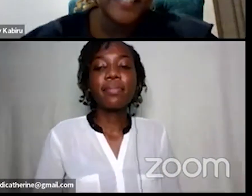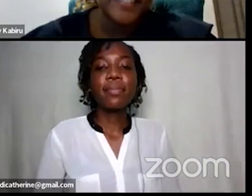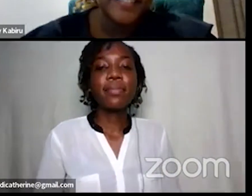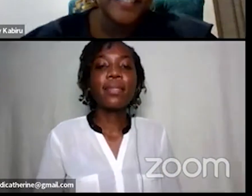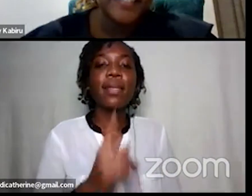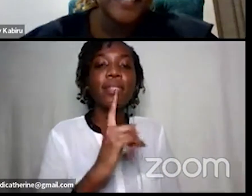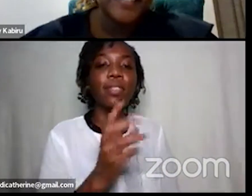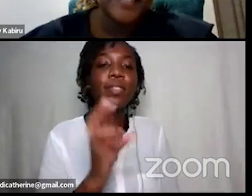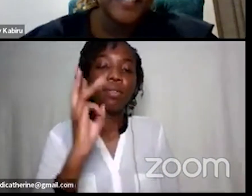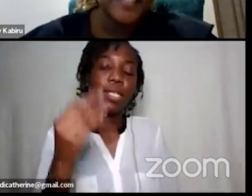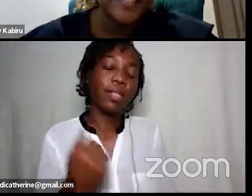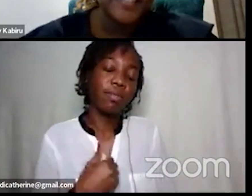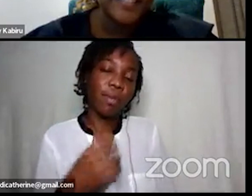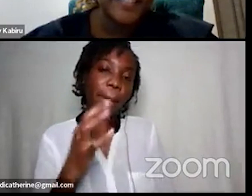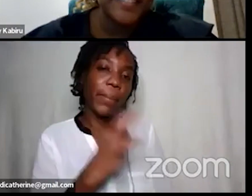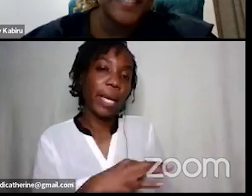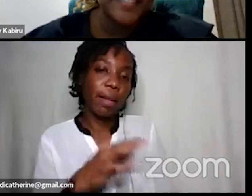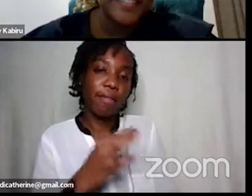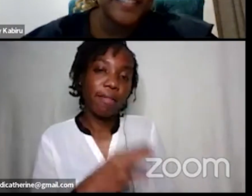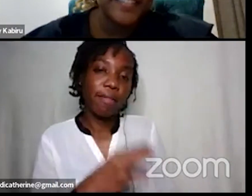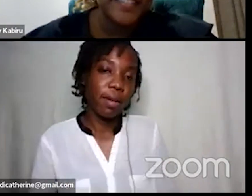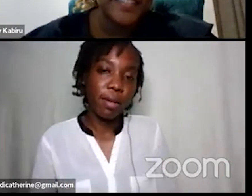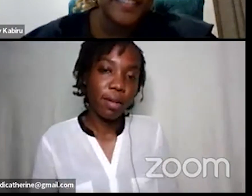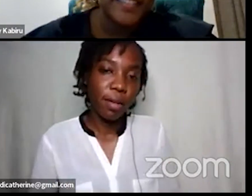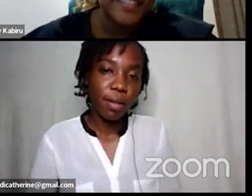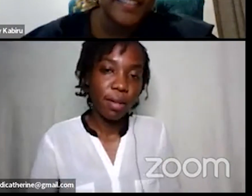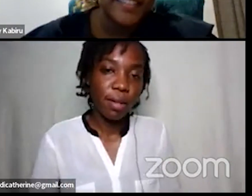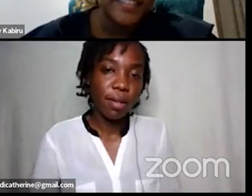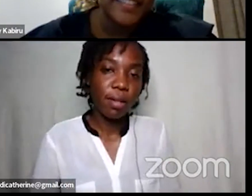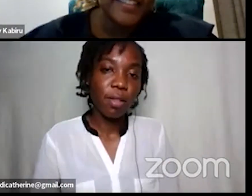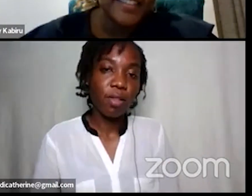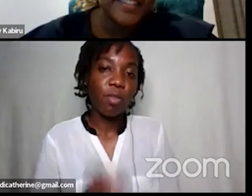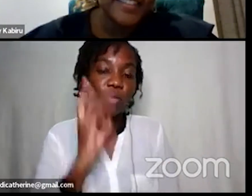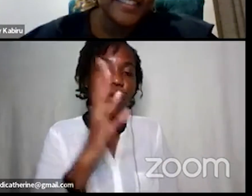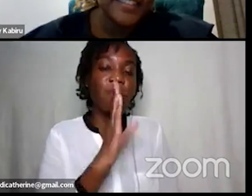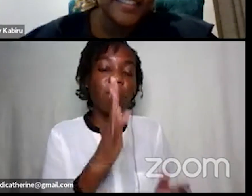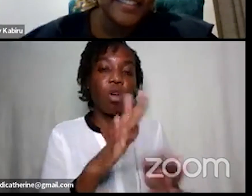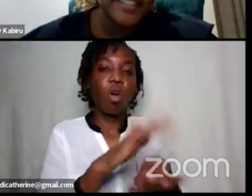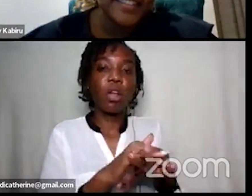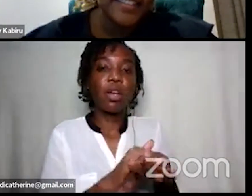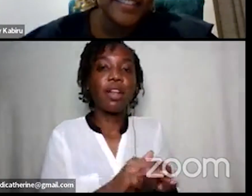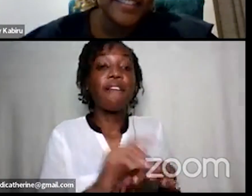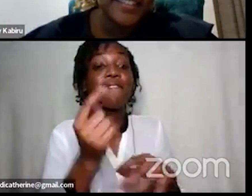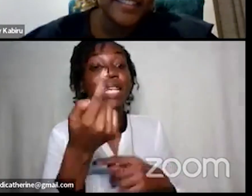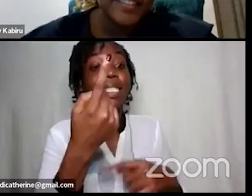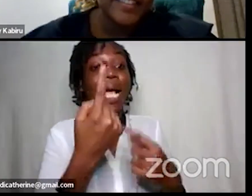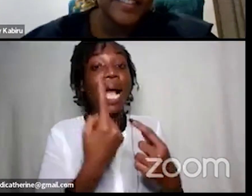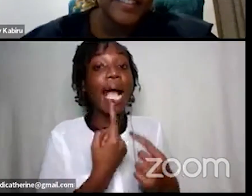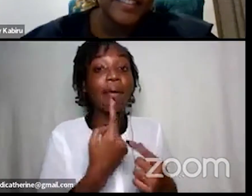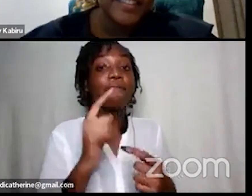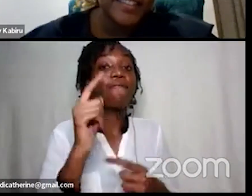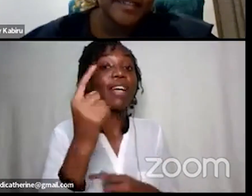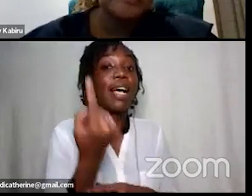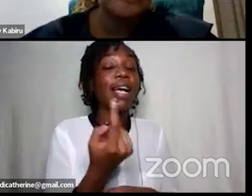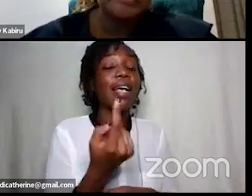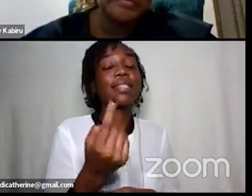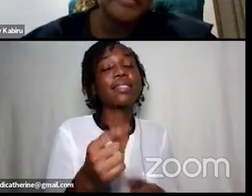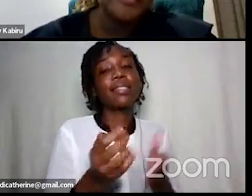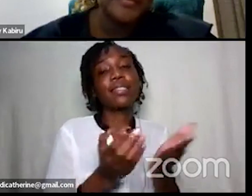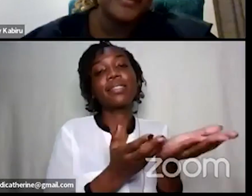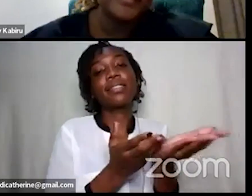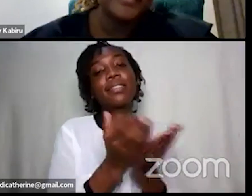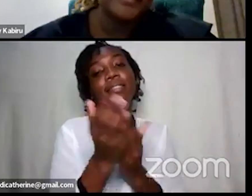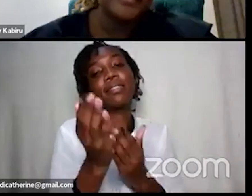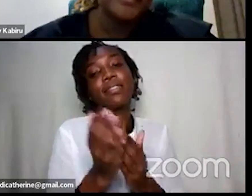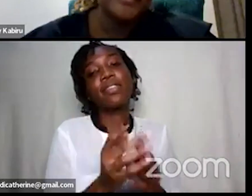to be on the it's going to be on the first come first serve basis. So the